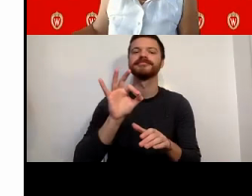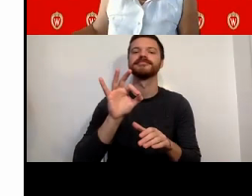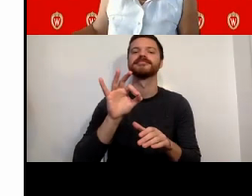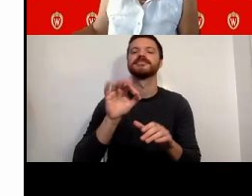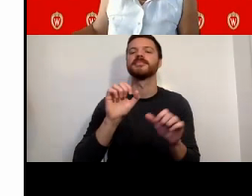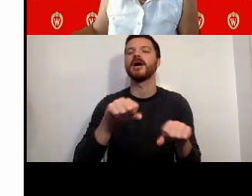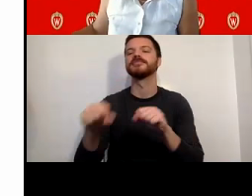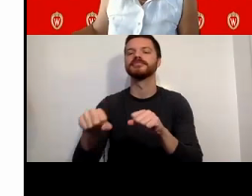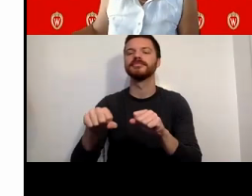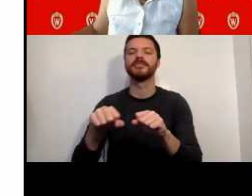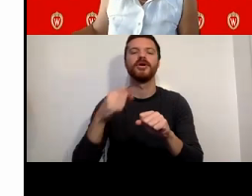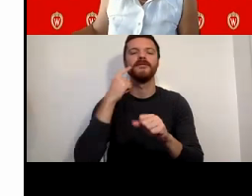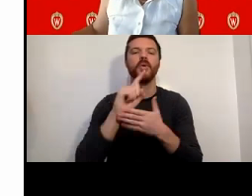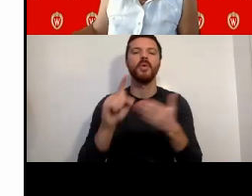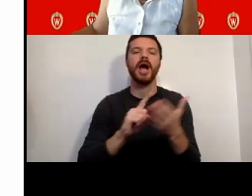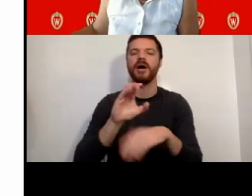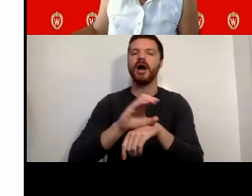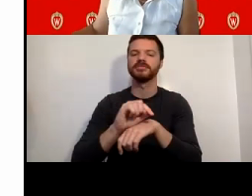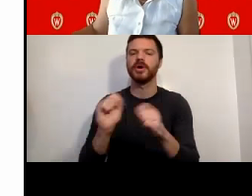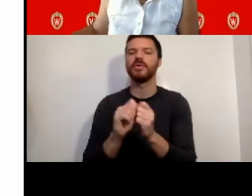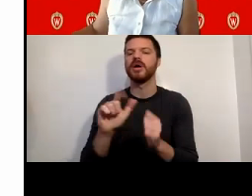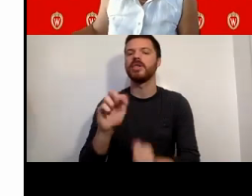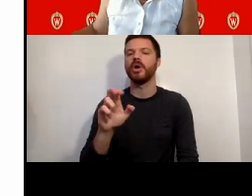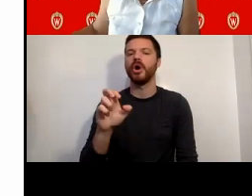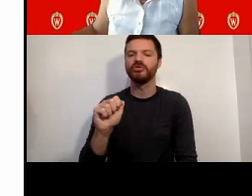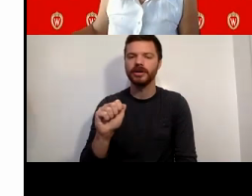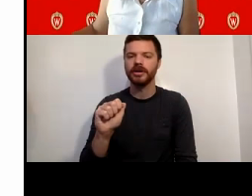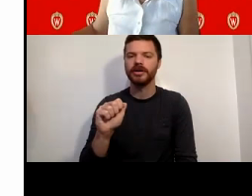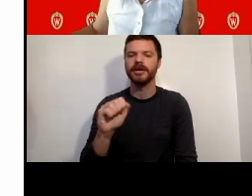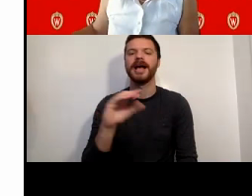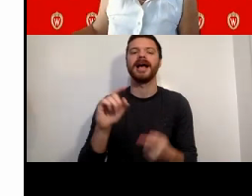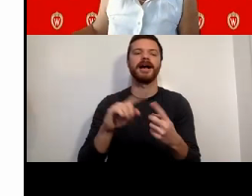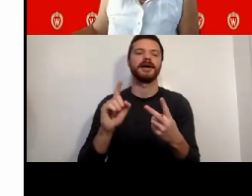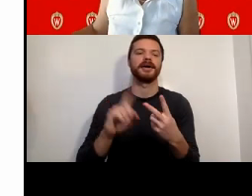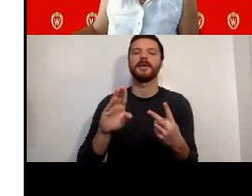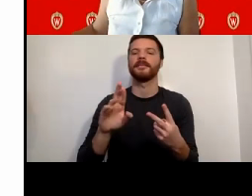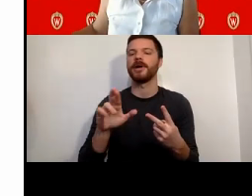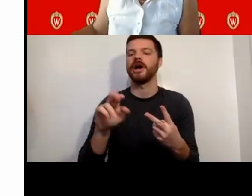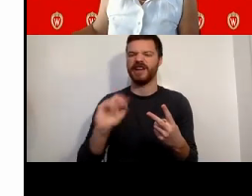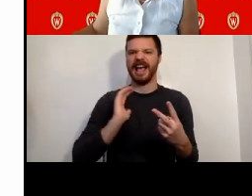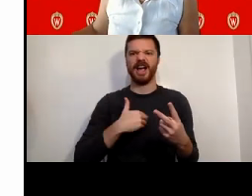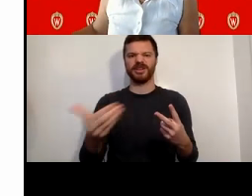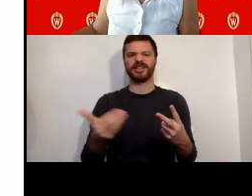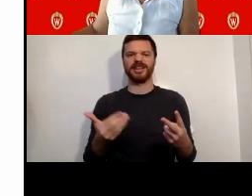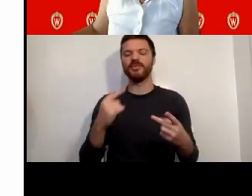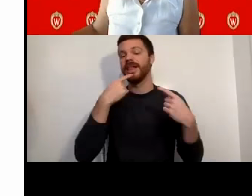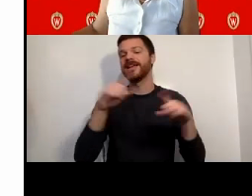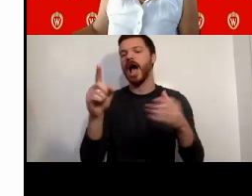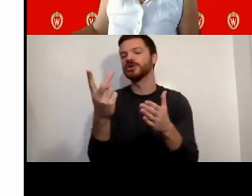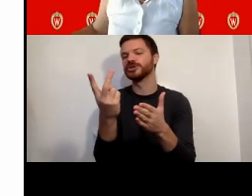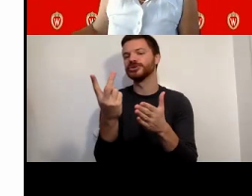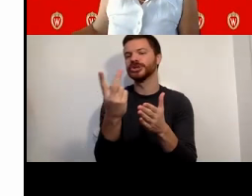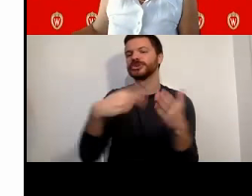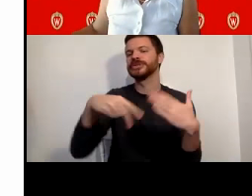Schroeder or Byron Powell, our esteemed guest faculty today. And this will be announced in 2 weeks. And I would like to